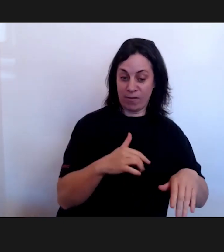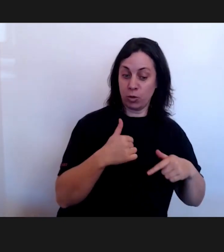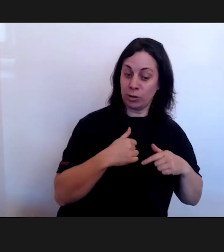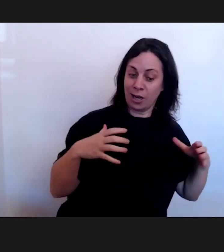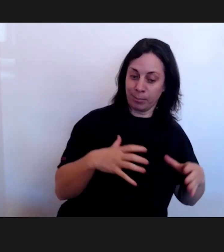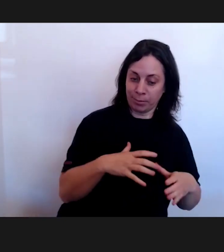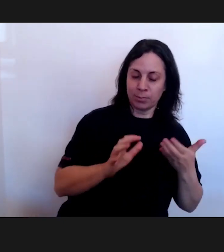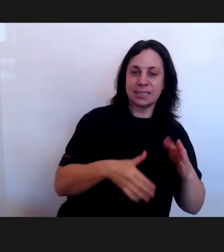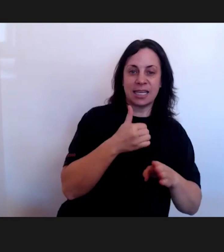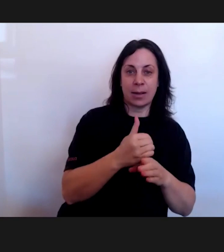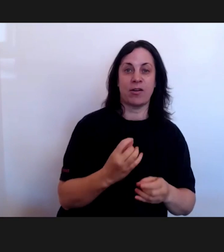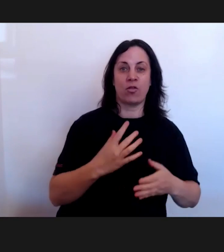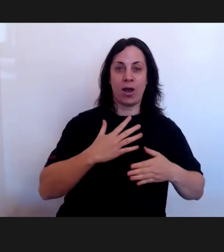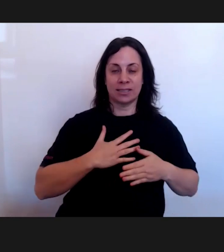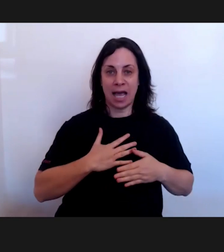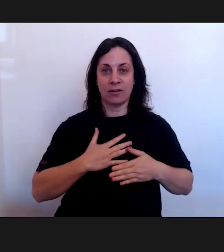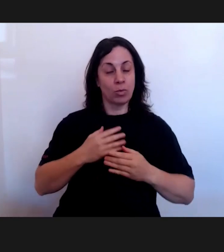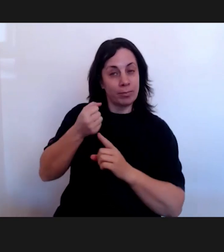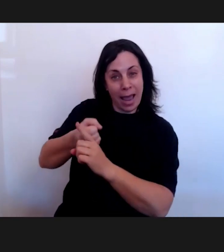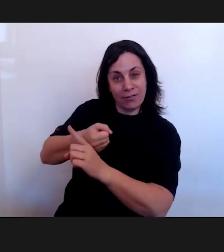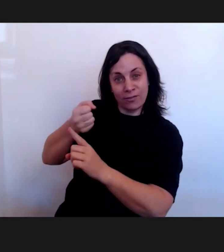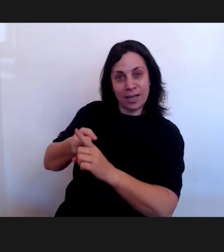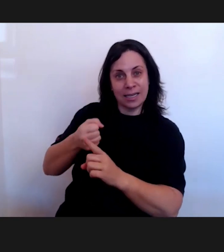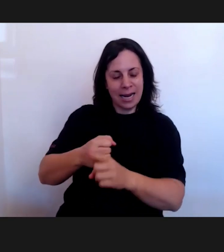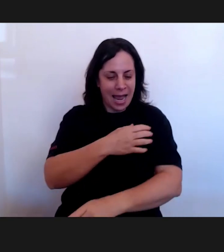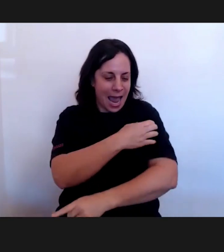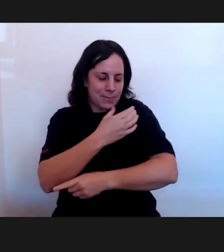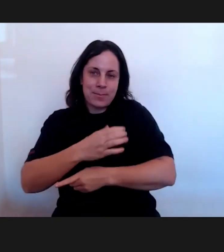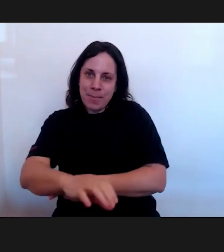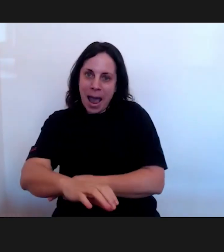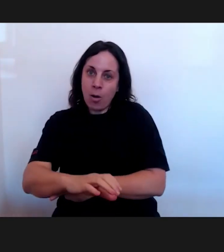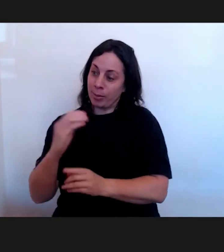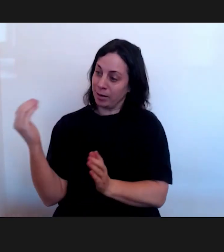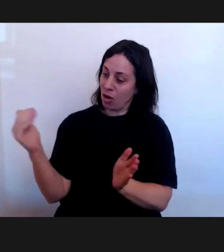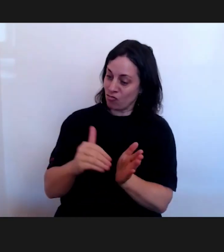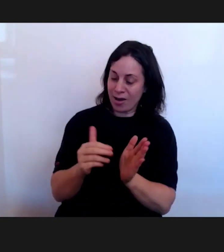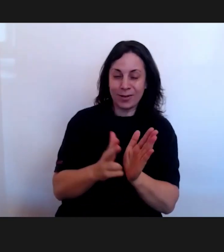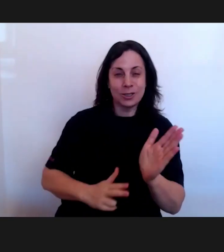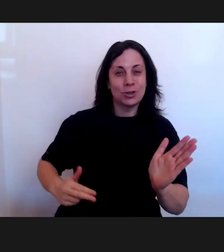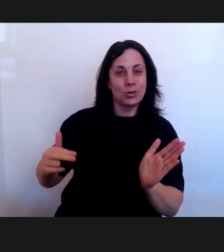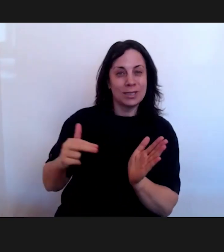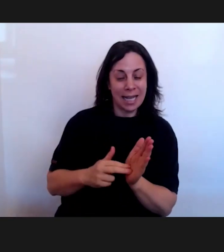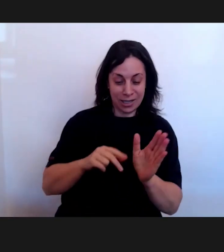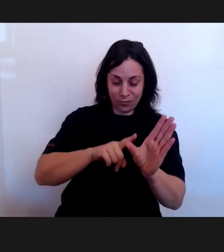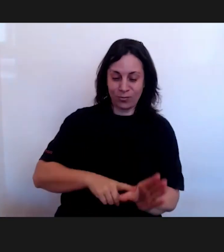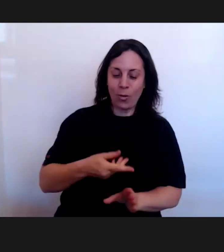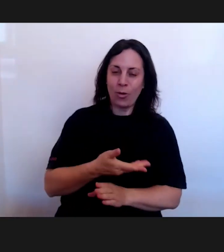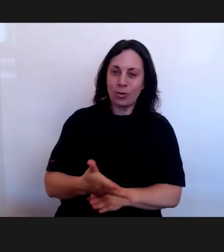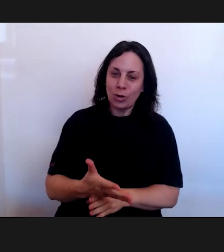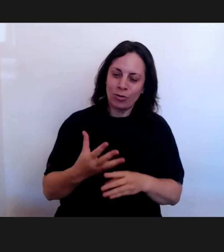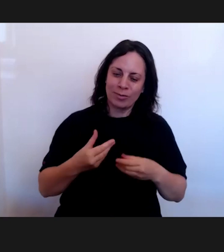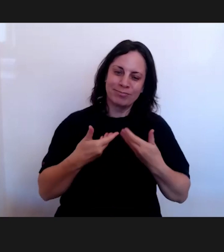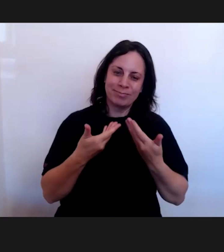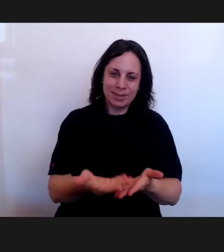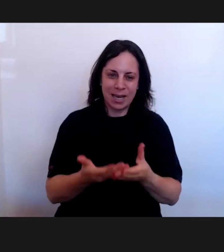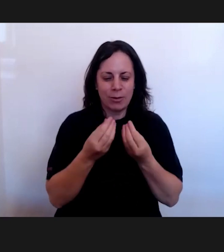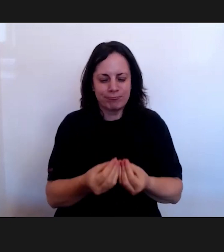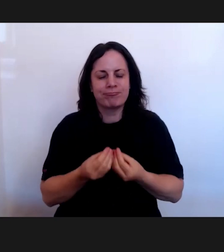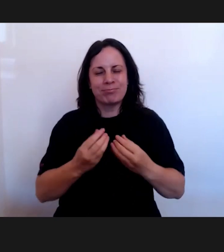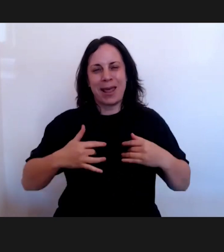engage, advocate, and empower newly arrived refugee youth to have a meaningful and successful life in